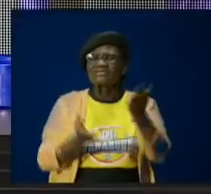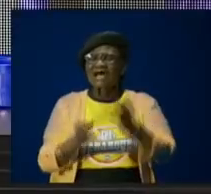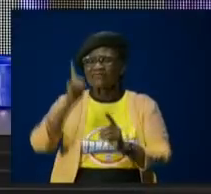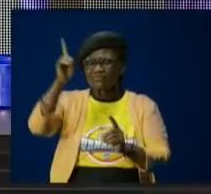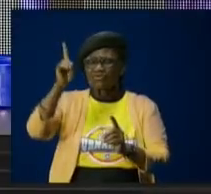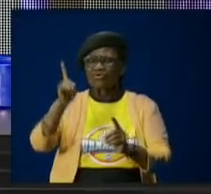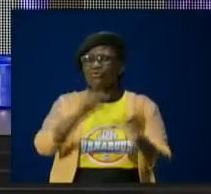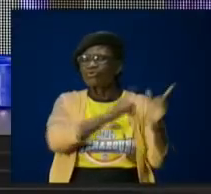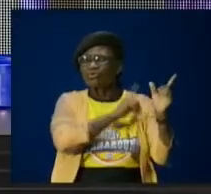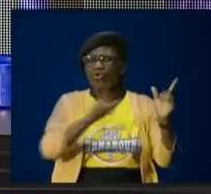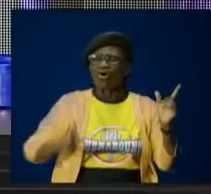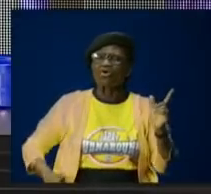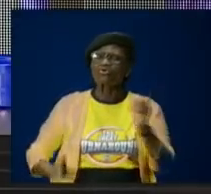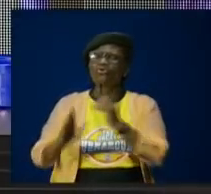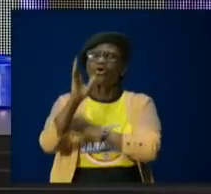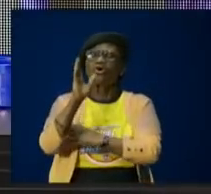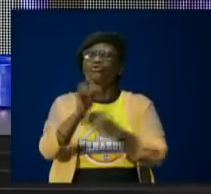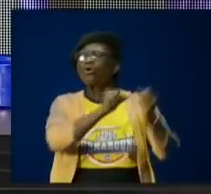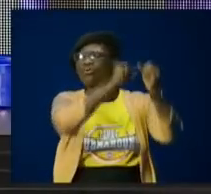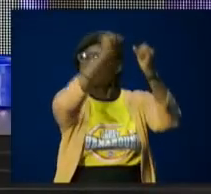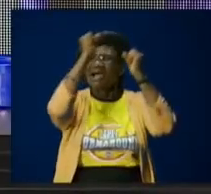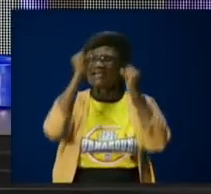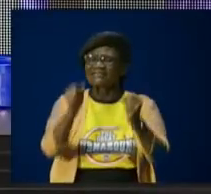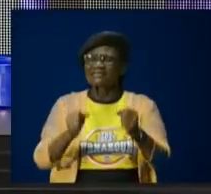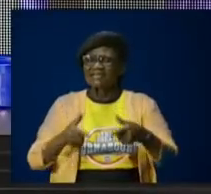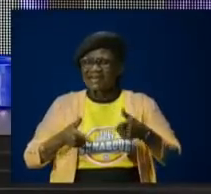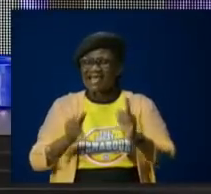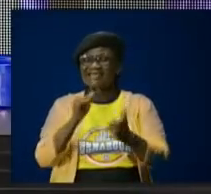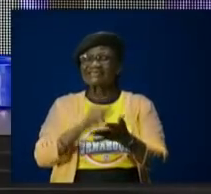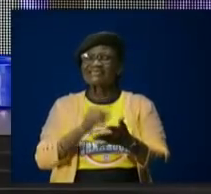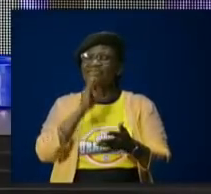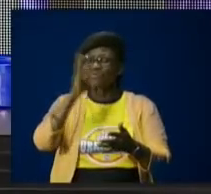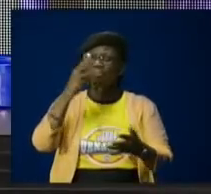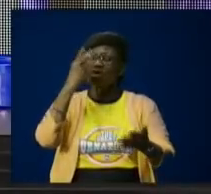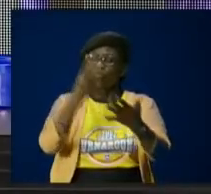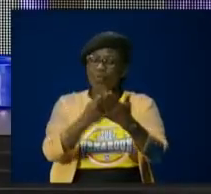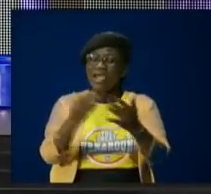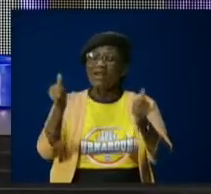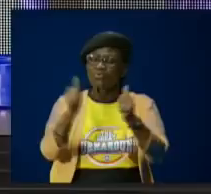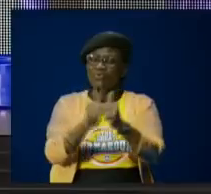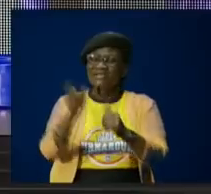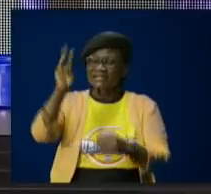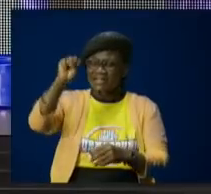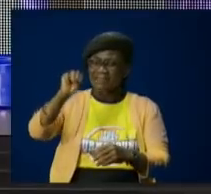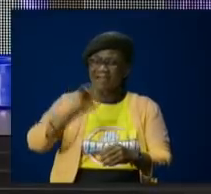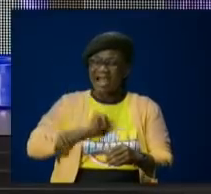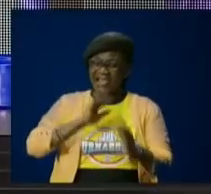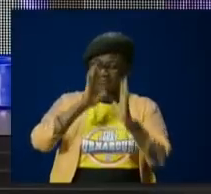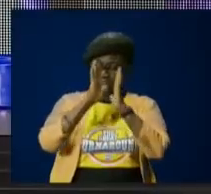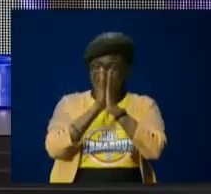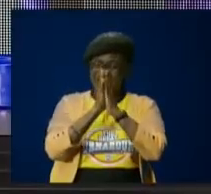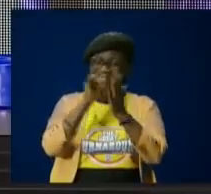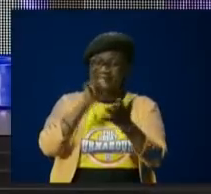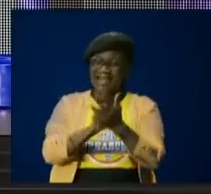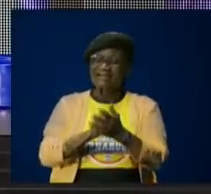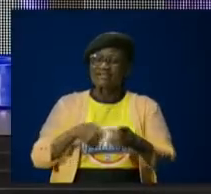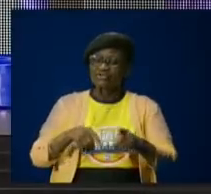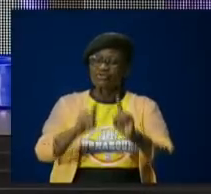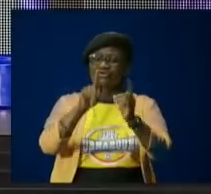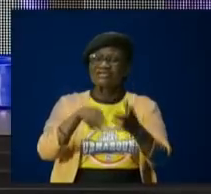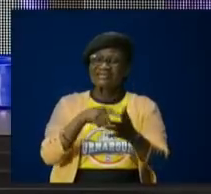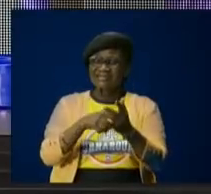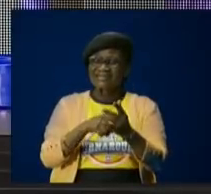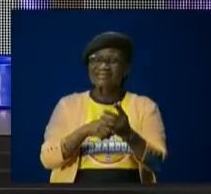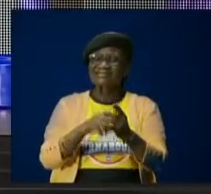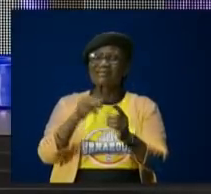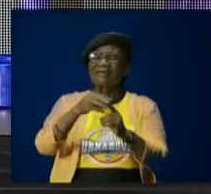God Almighty, let it be well with them. And I pray that during this particular